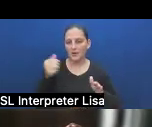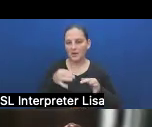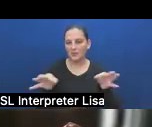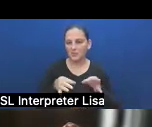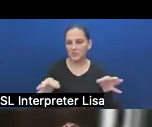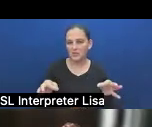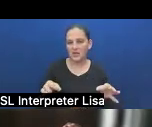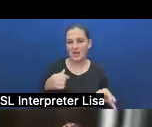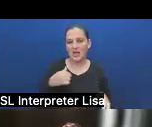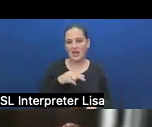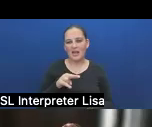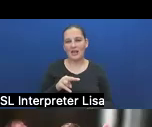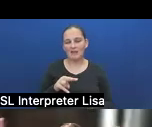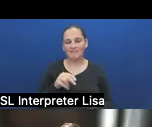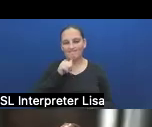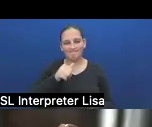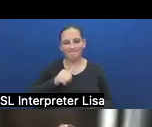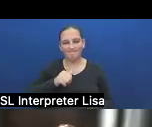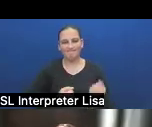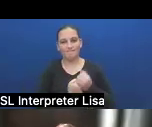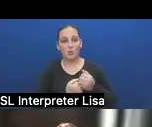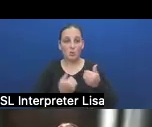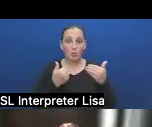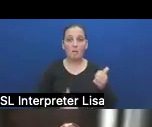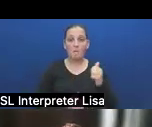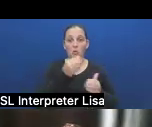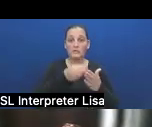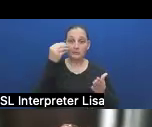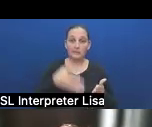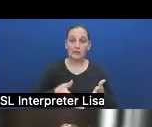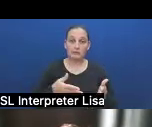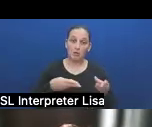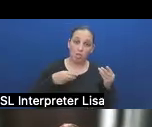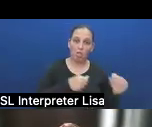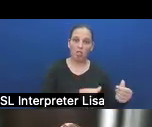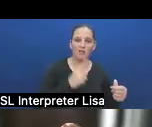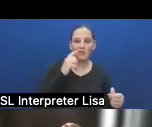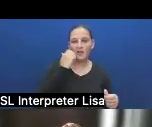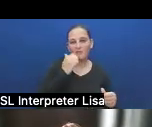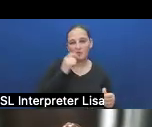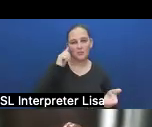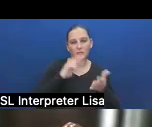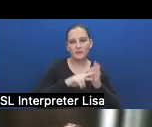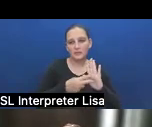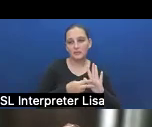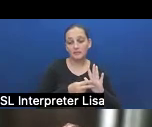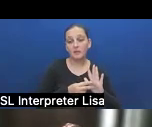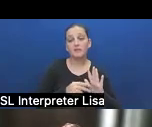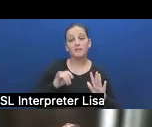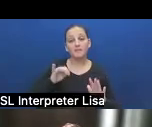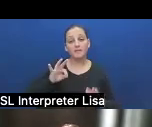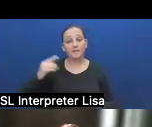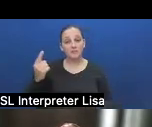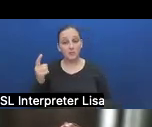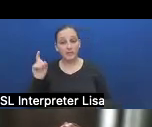I'm not into this going the most expensive route for day-to-day purposes. If someone has a need, I'm